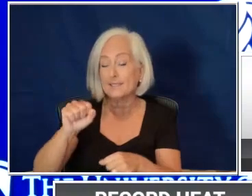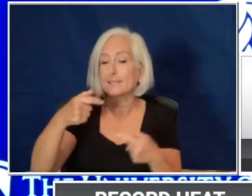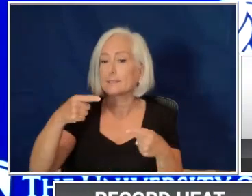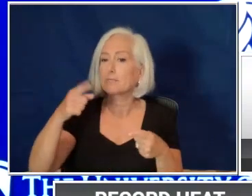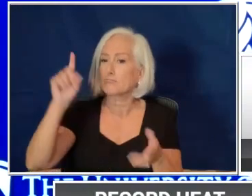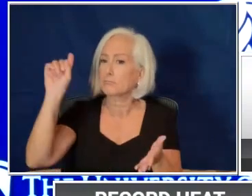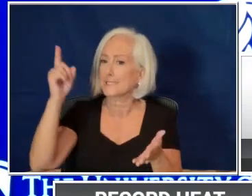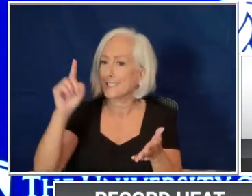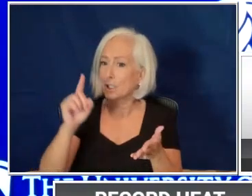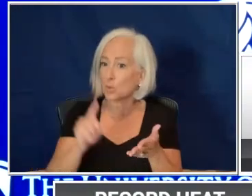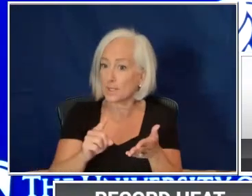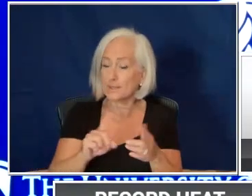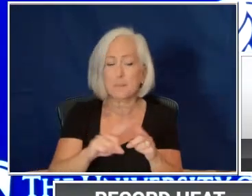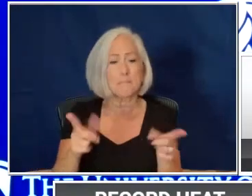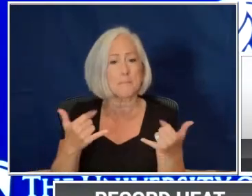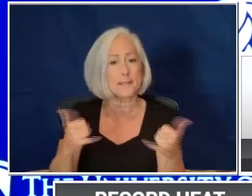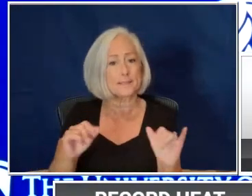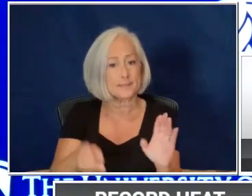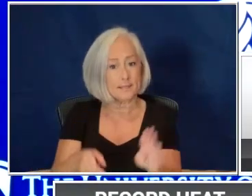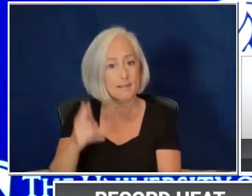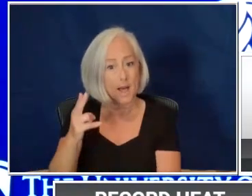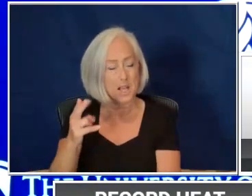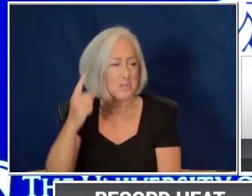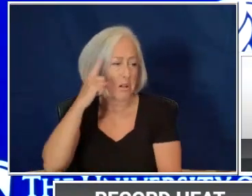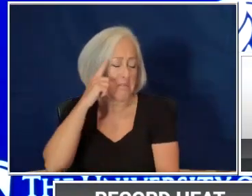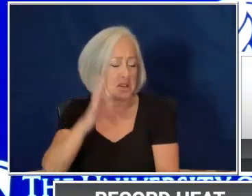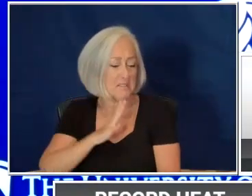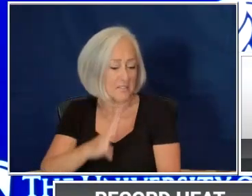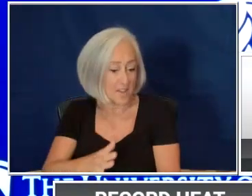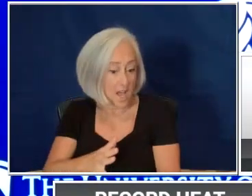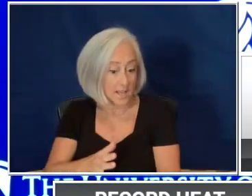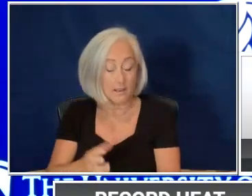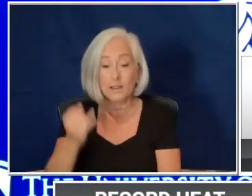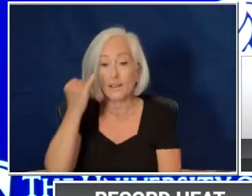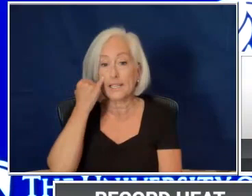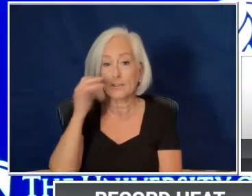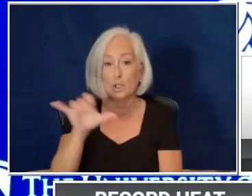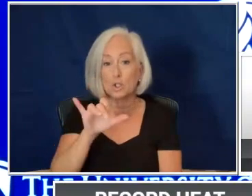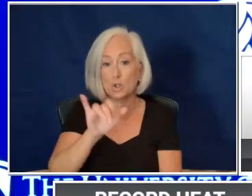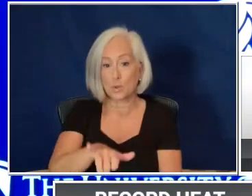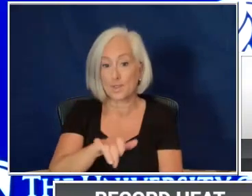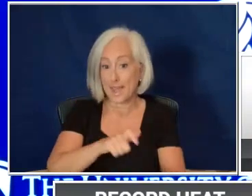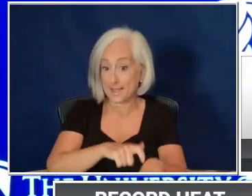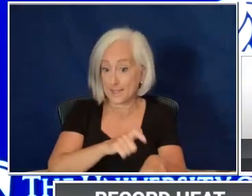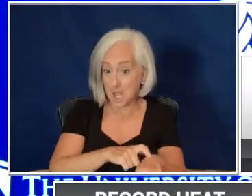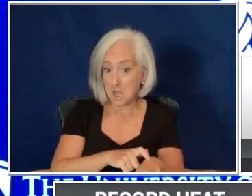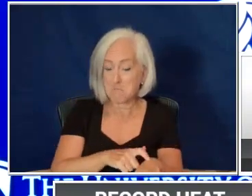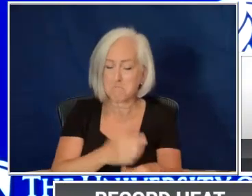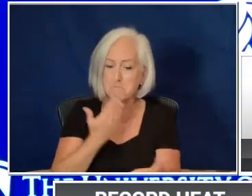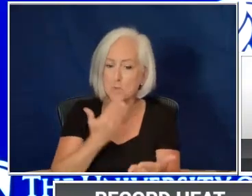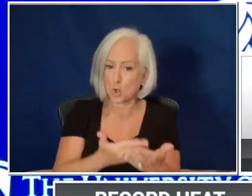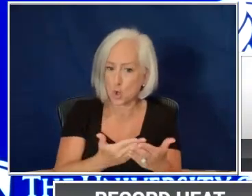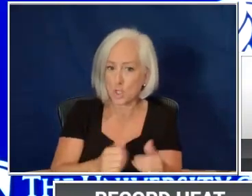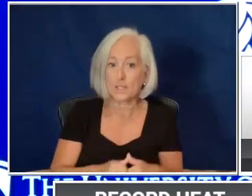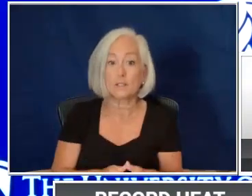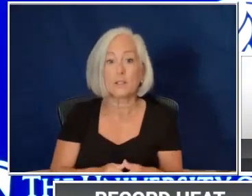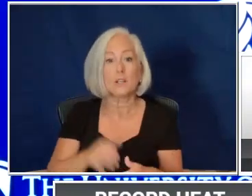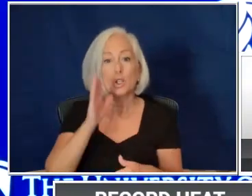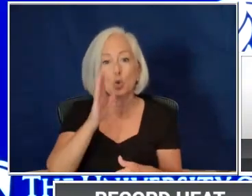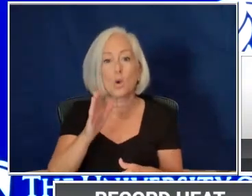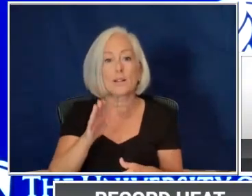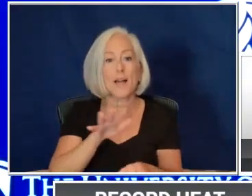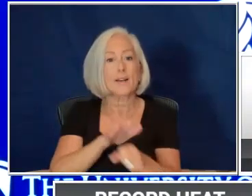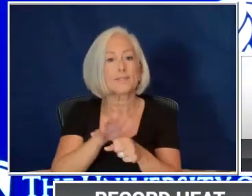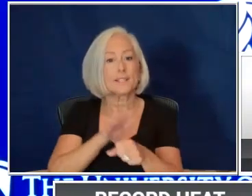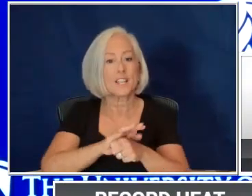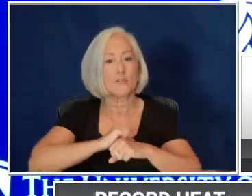is reasonable. If you do it then or by this time, you're going to have that significant protection probably through the winter, which